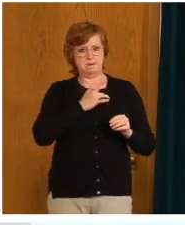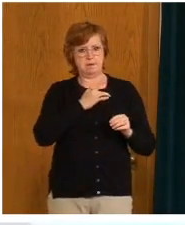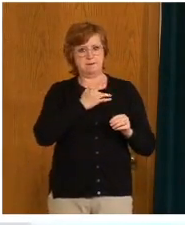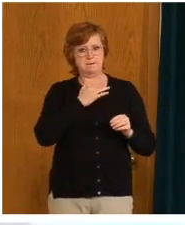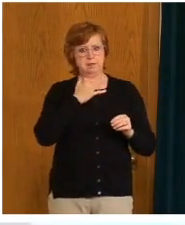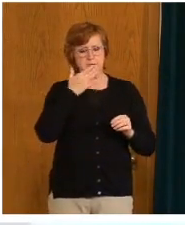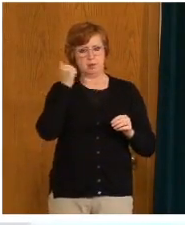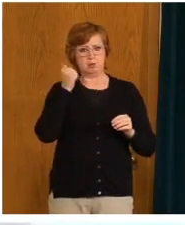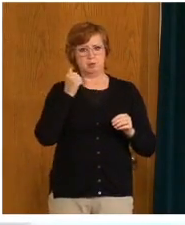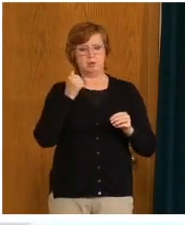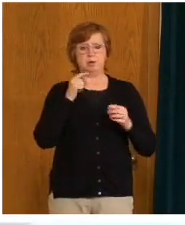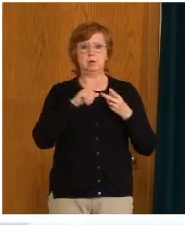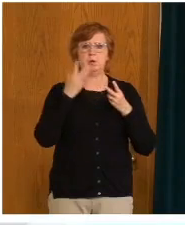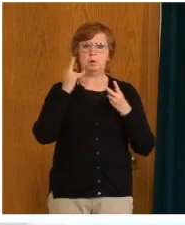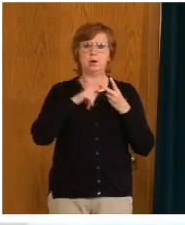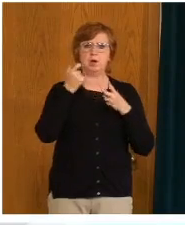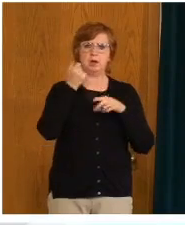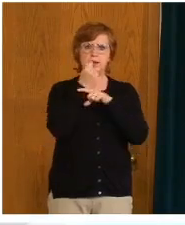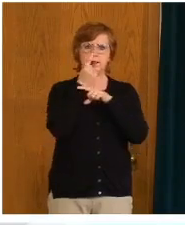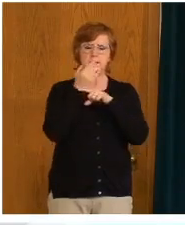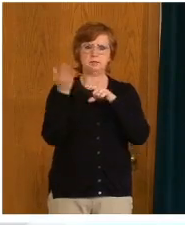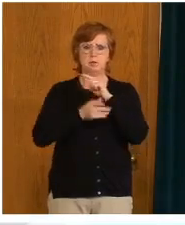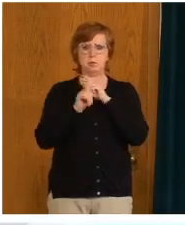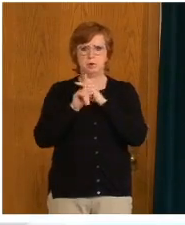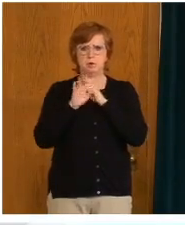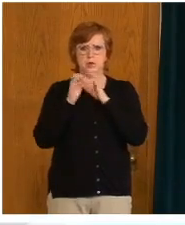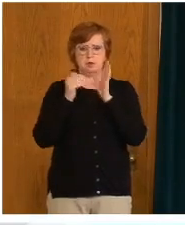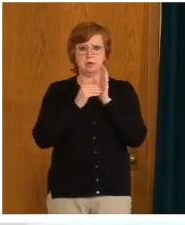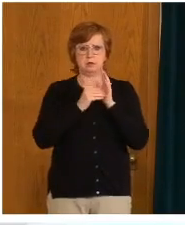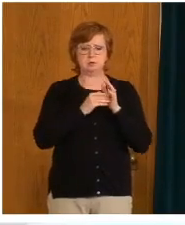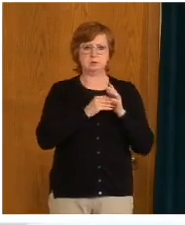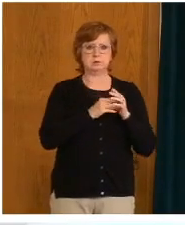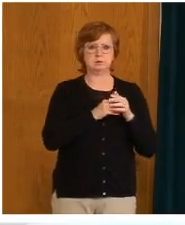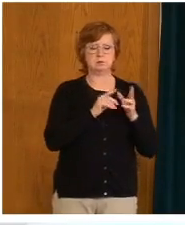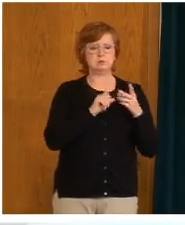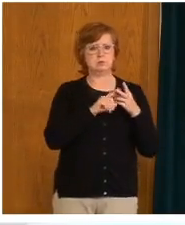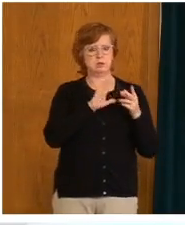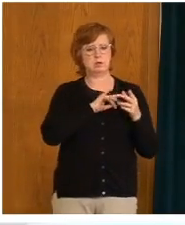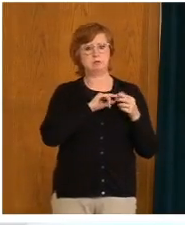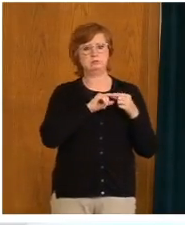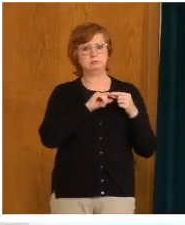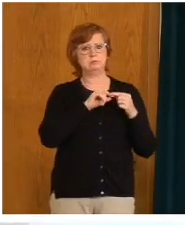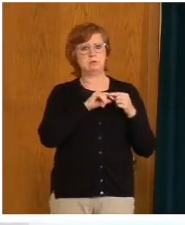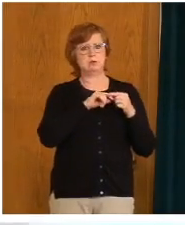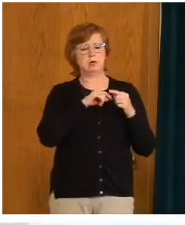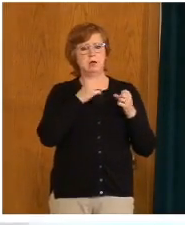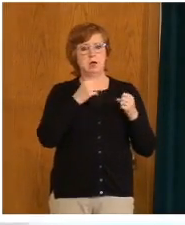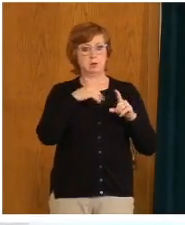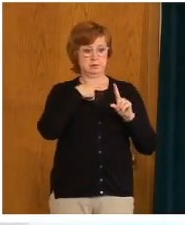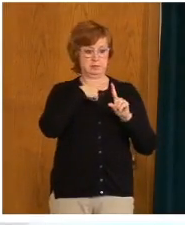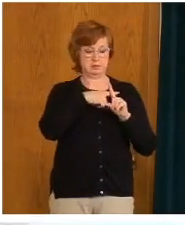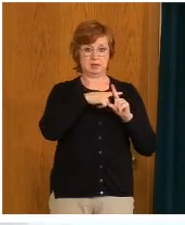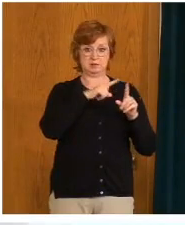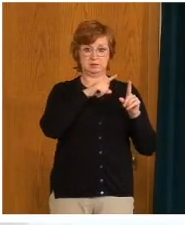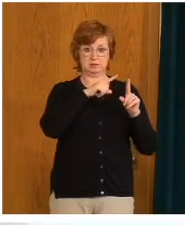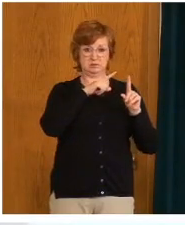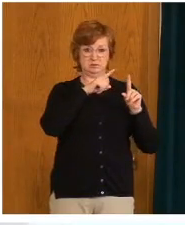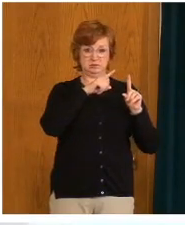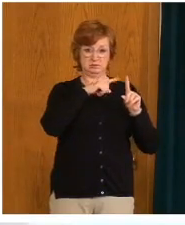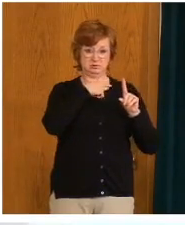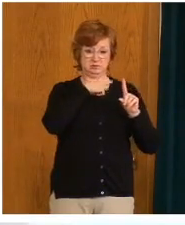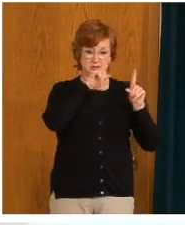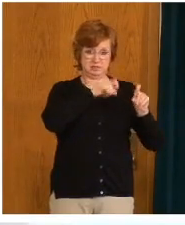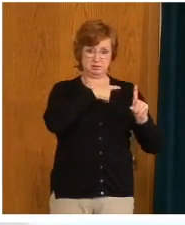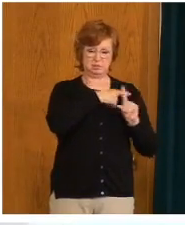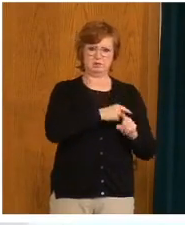positivity 5%. But again, I think not just sports, but all other things that we are able to do starting May 30th that we